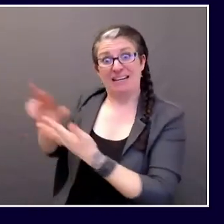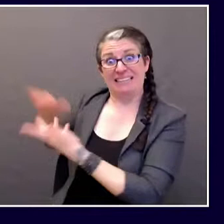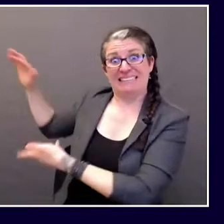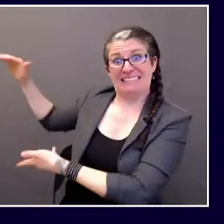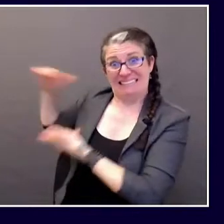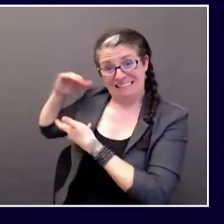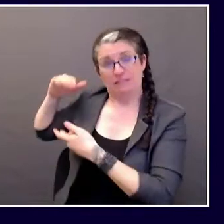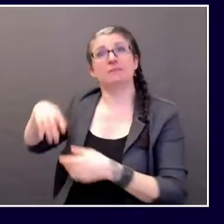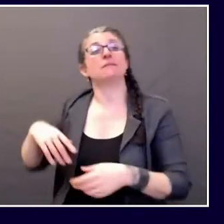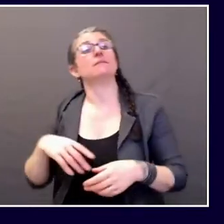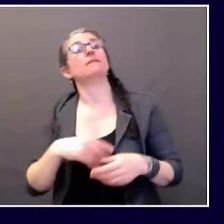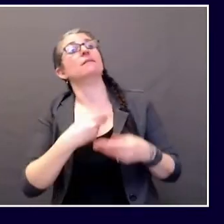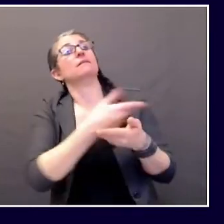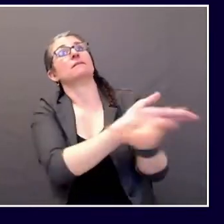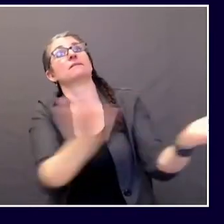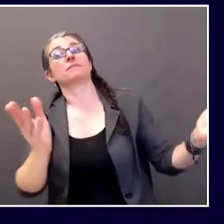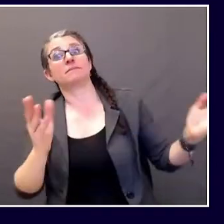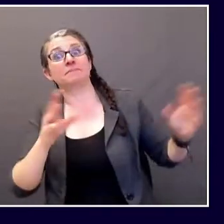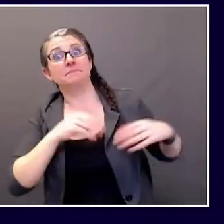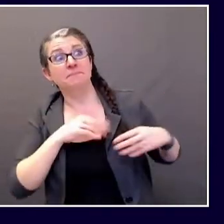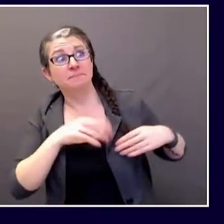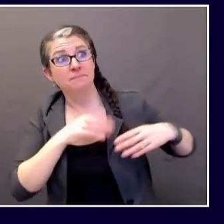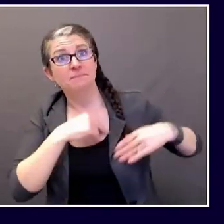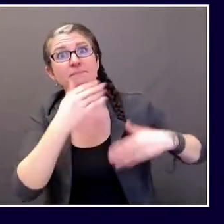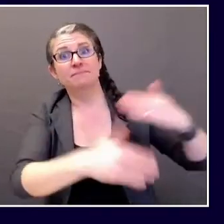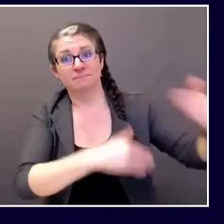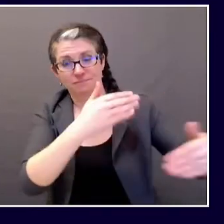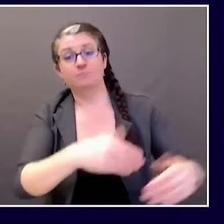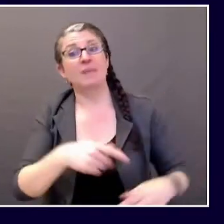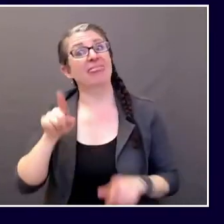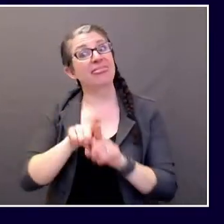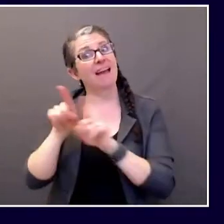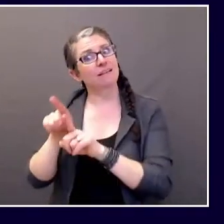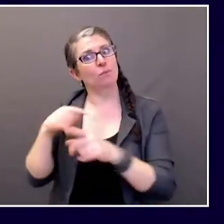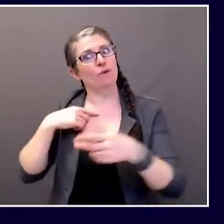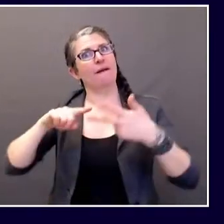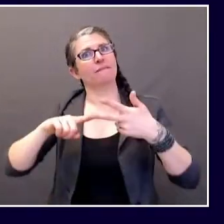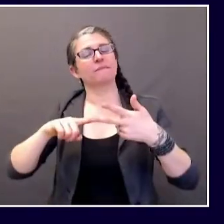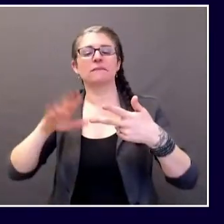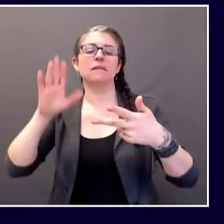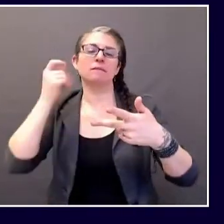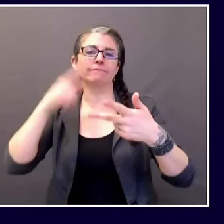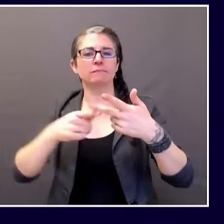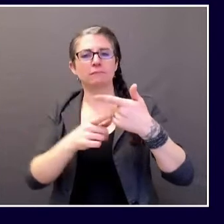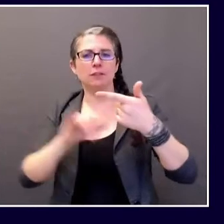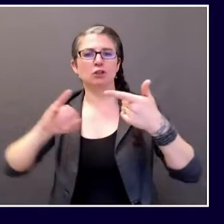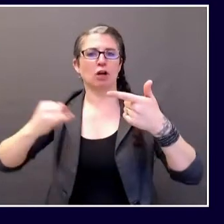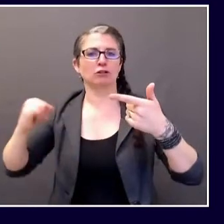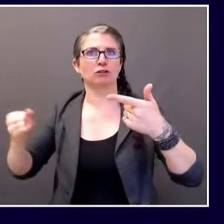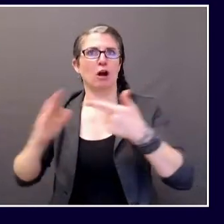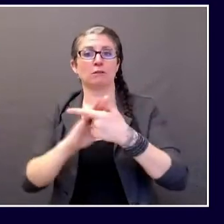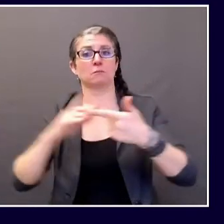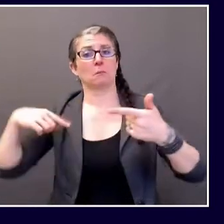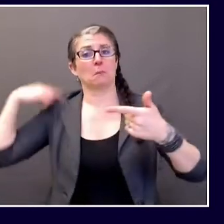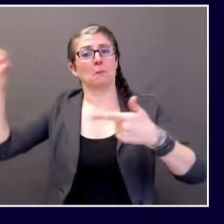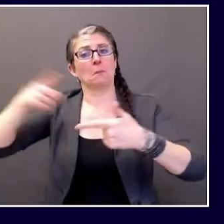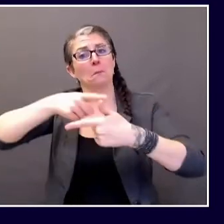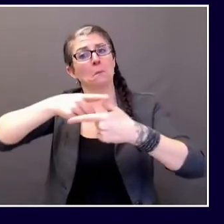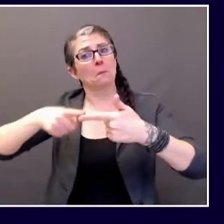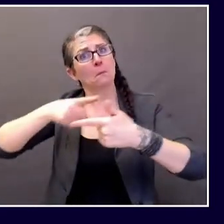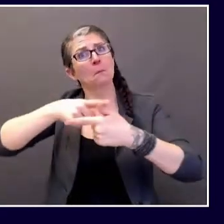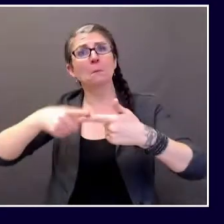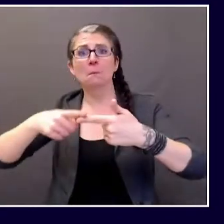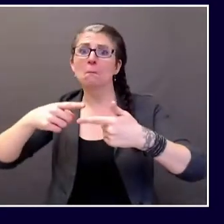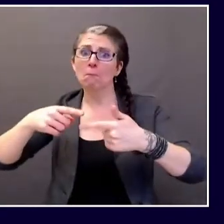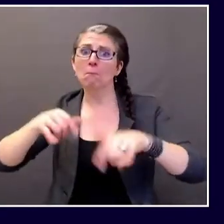aside the J&J note that I made earlier, we wanted to be able, with that stability, which is something that I've said we really needed before we could make